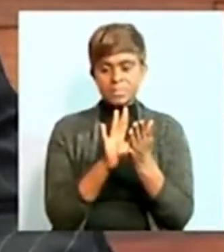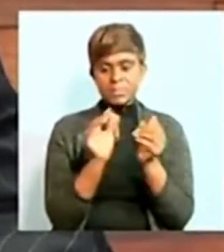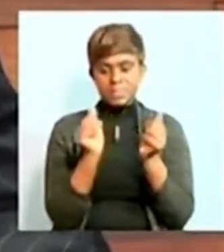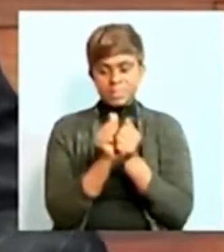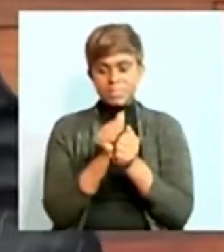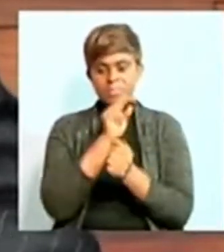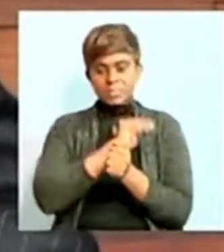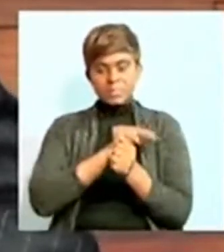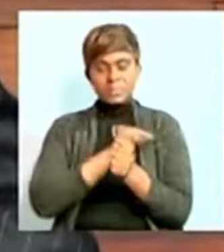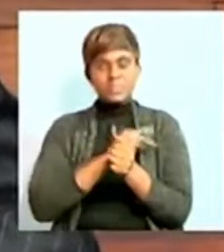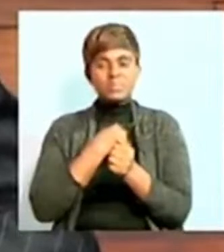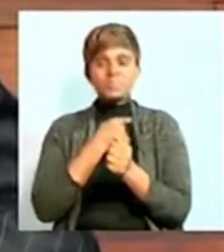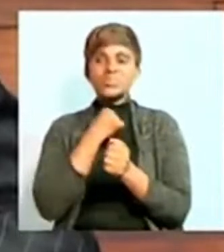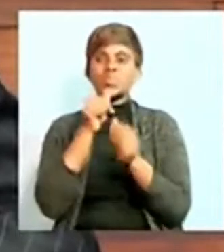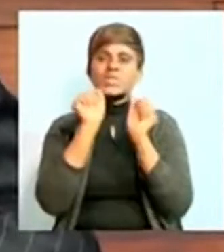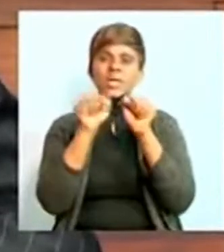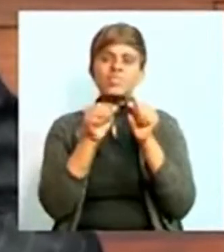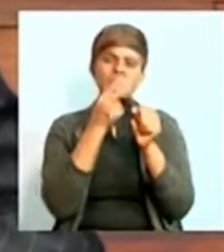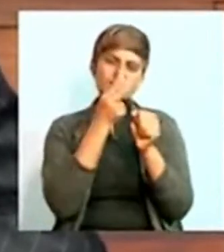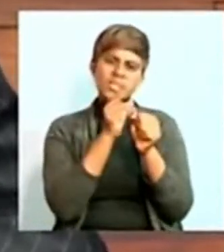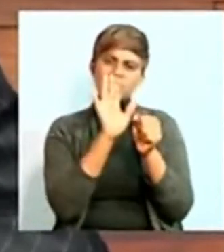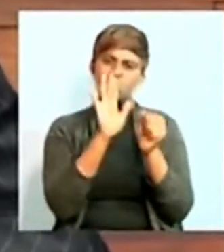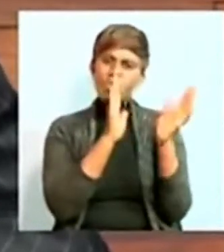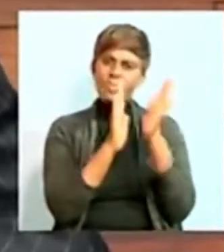the NAPSA, but I have not been able to see the plan.